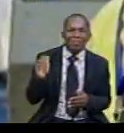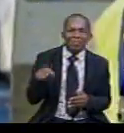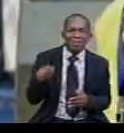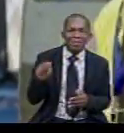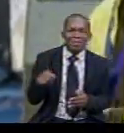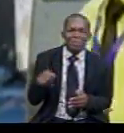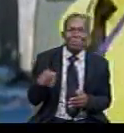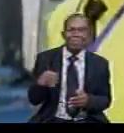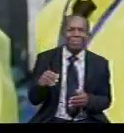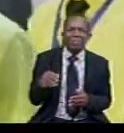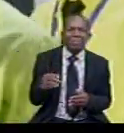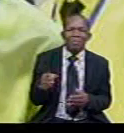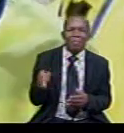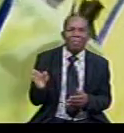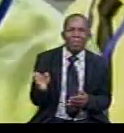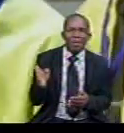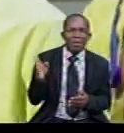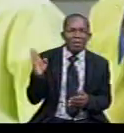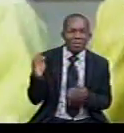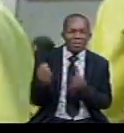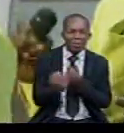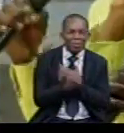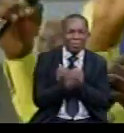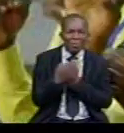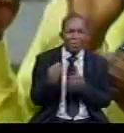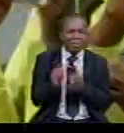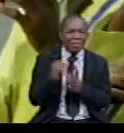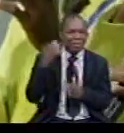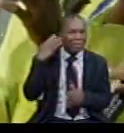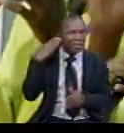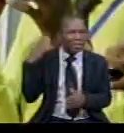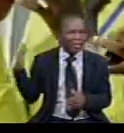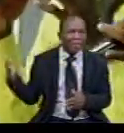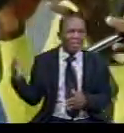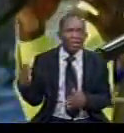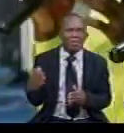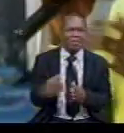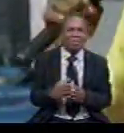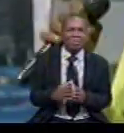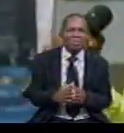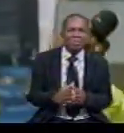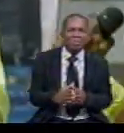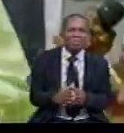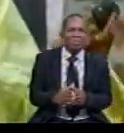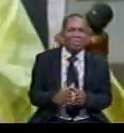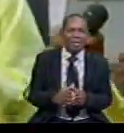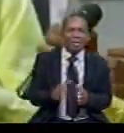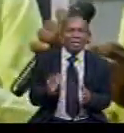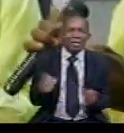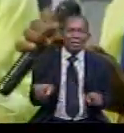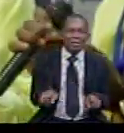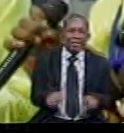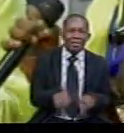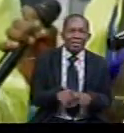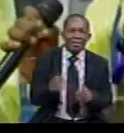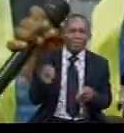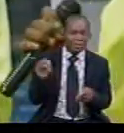worth and it sounds, it sounds like